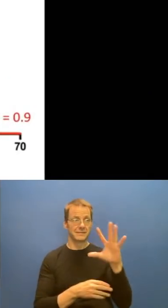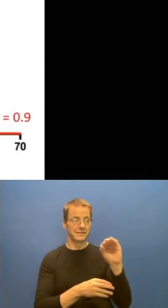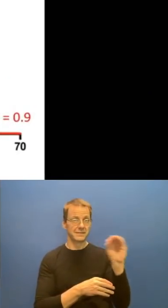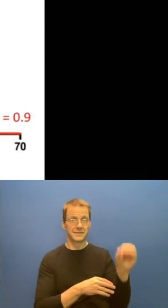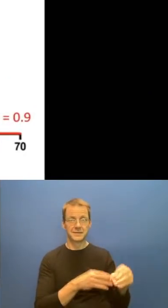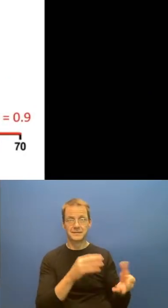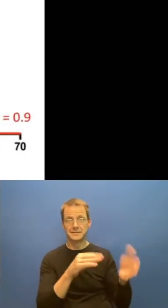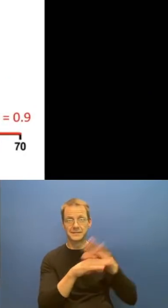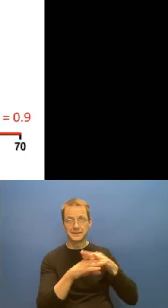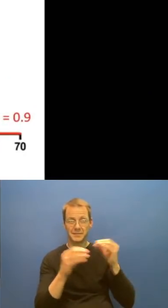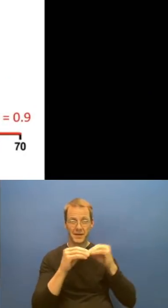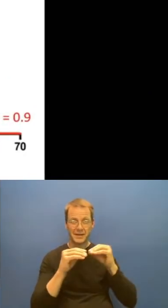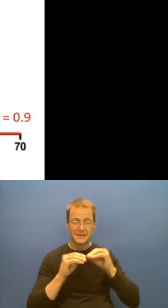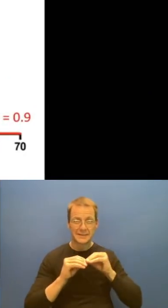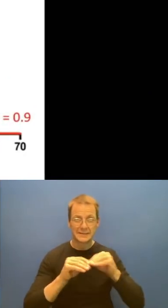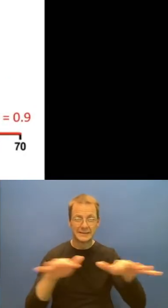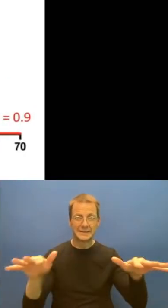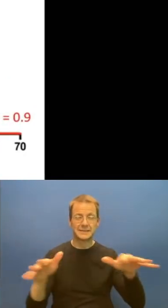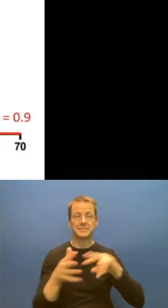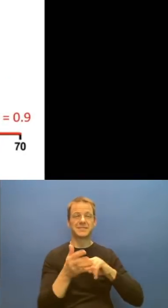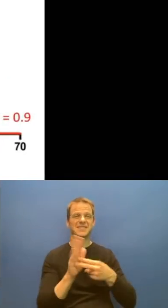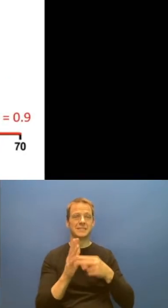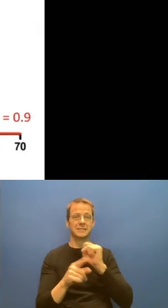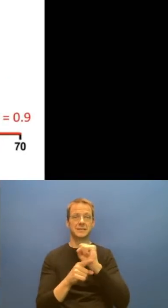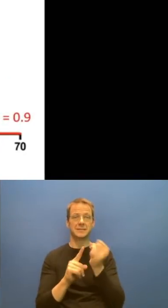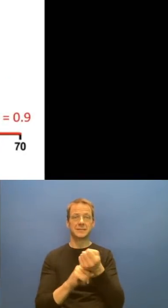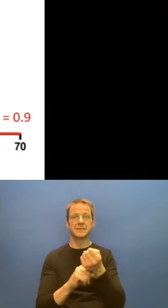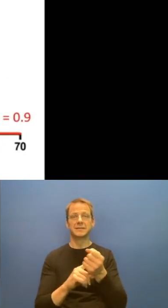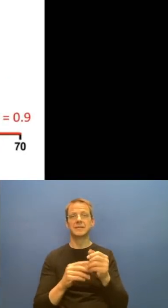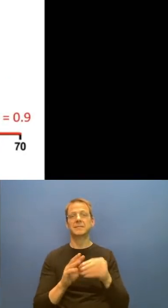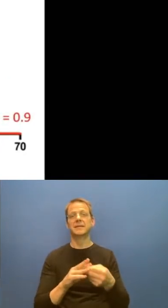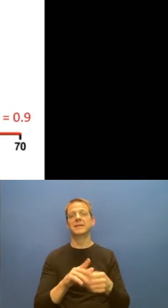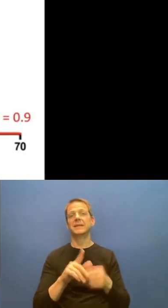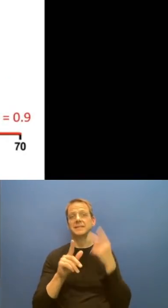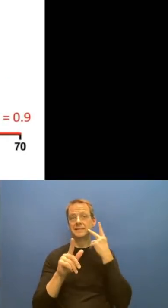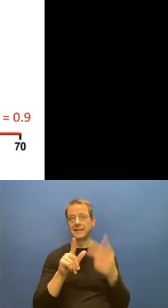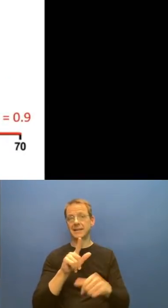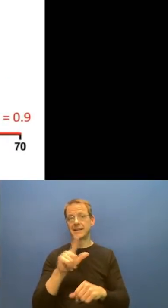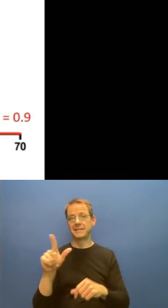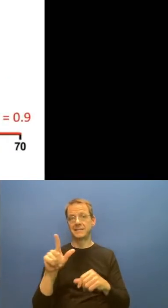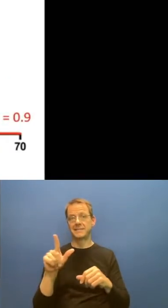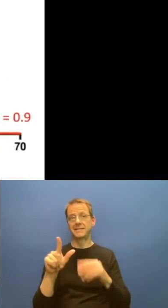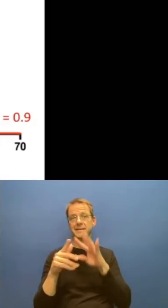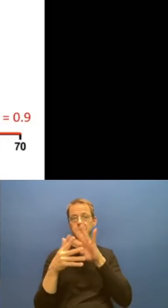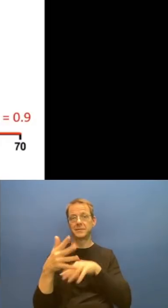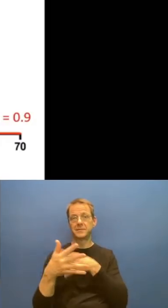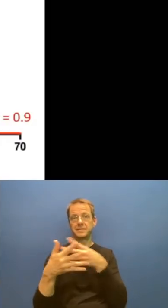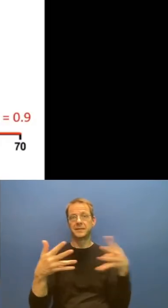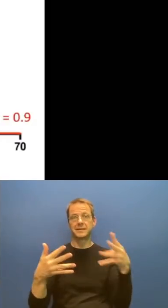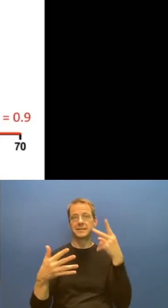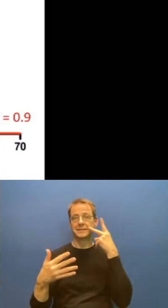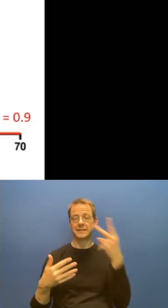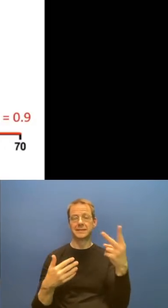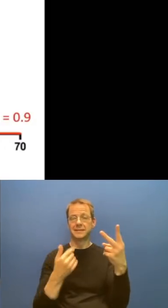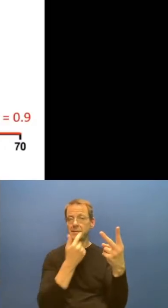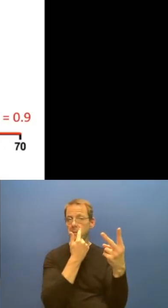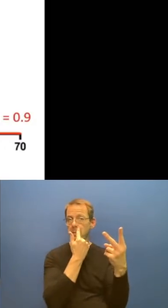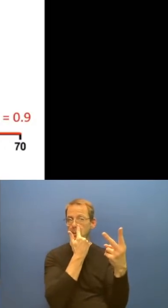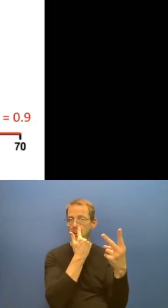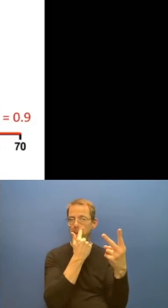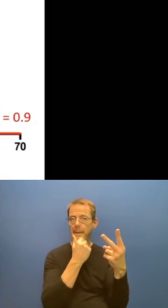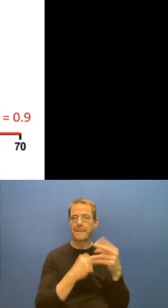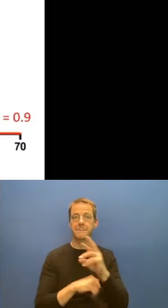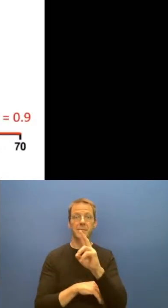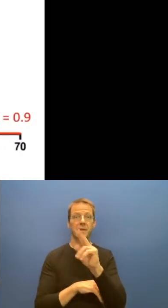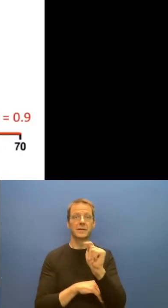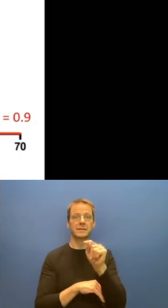So if our delta RT currently would be 0.9, so slowly going down from 200 cases, and we would have